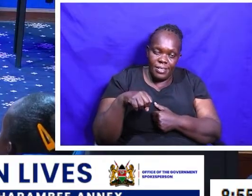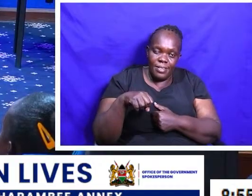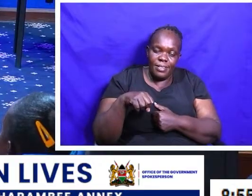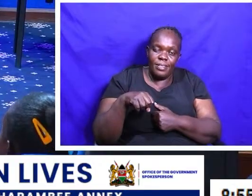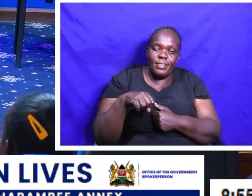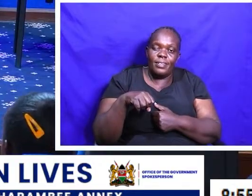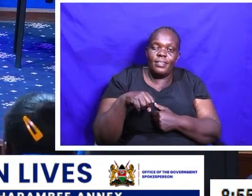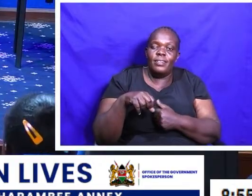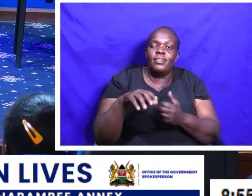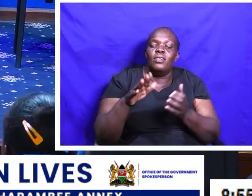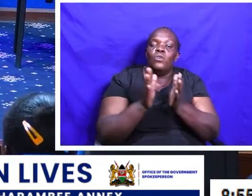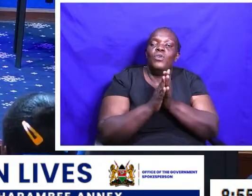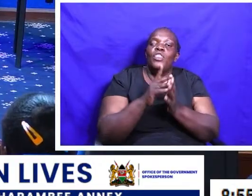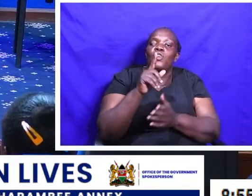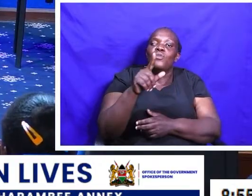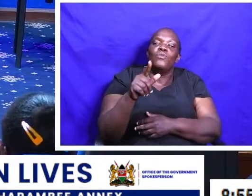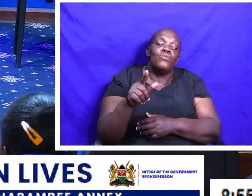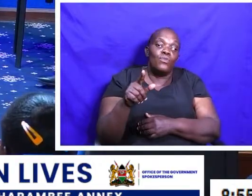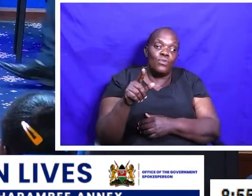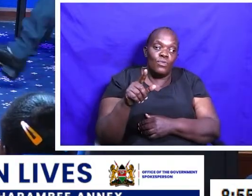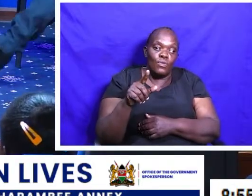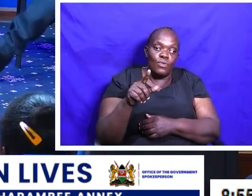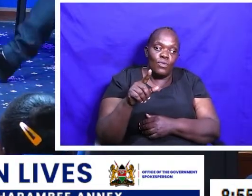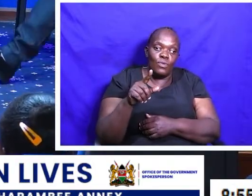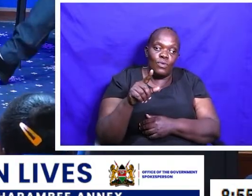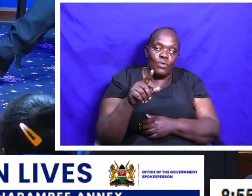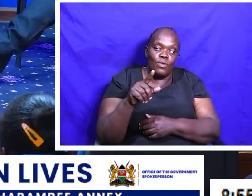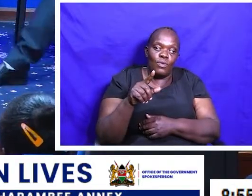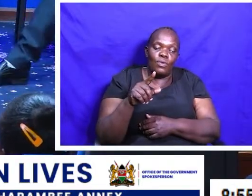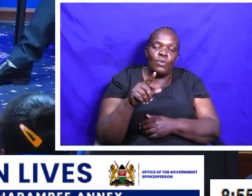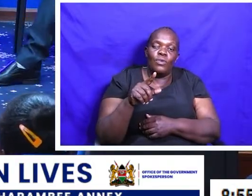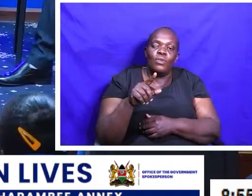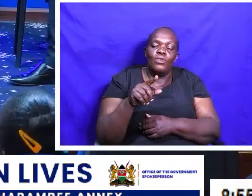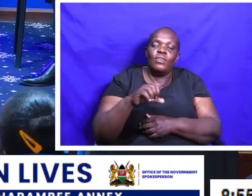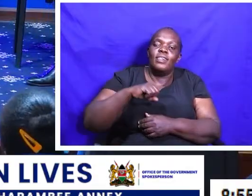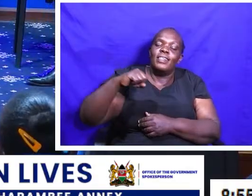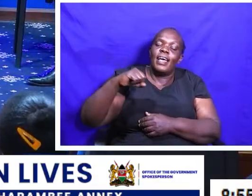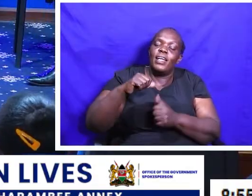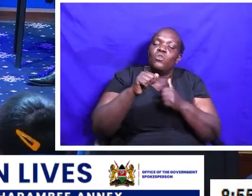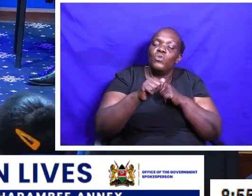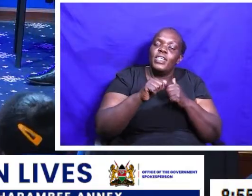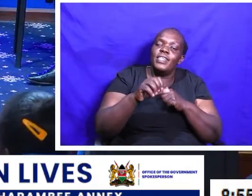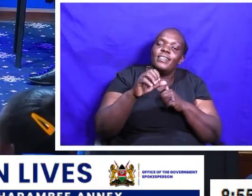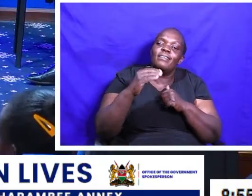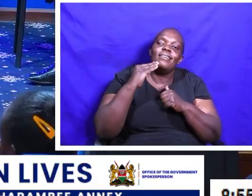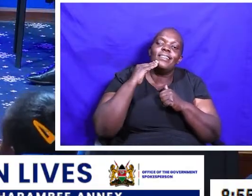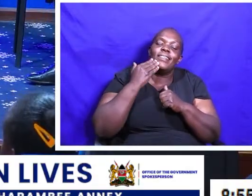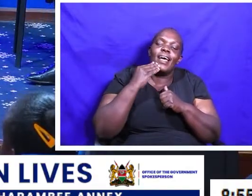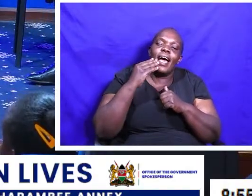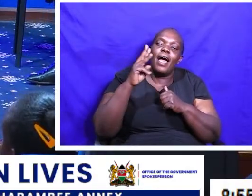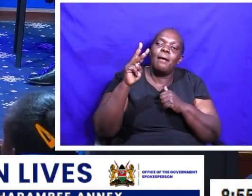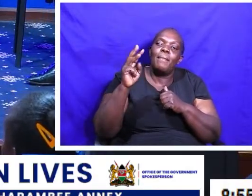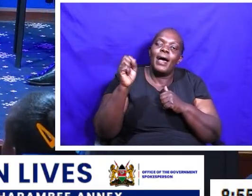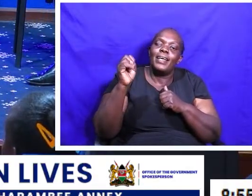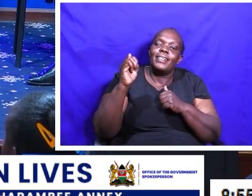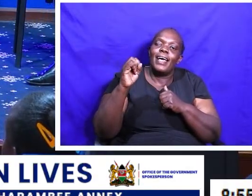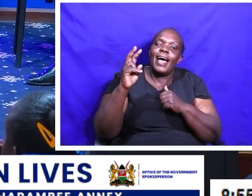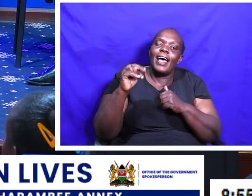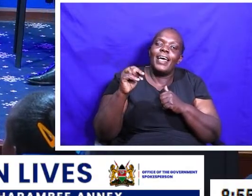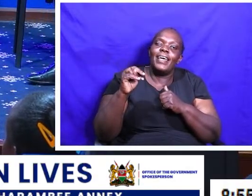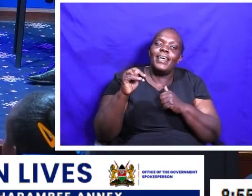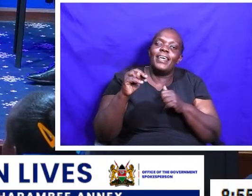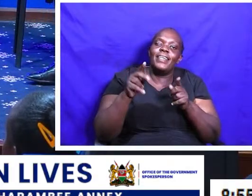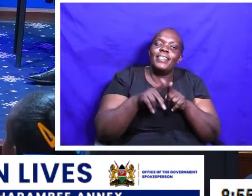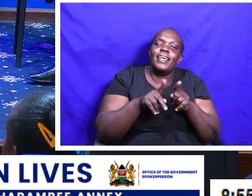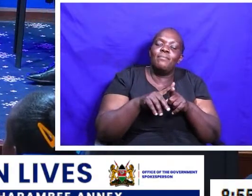si Mbadi ni Mubadi Mubadi with you. With you. Unatoka saidi gani huko Busia? Busia, Matayos,